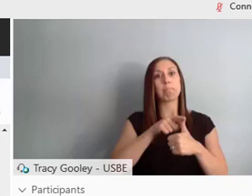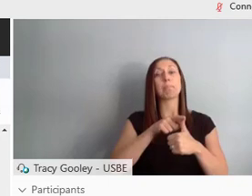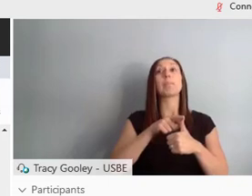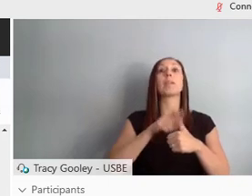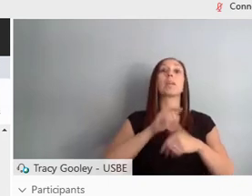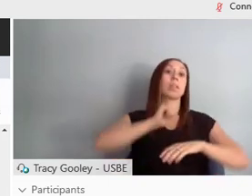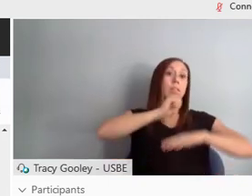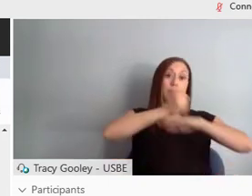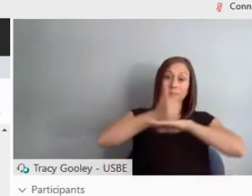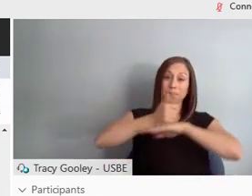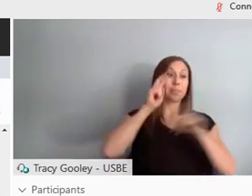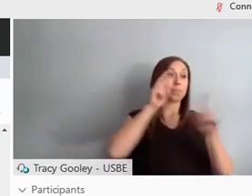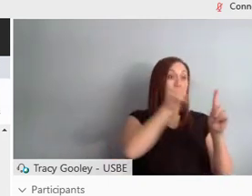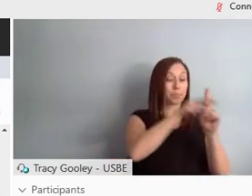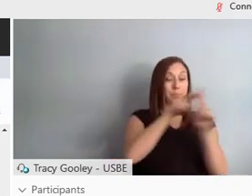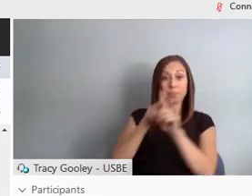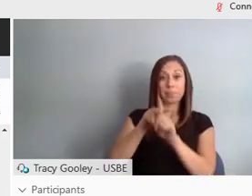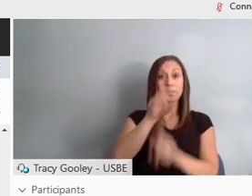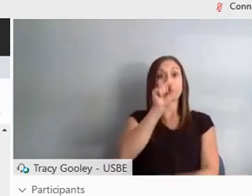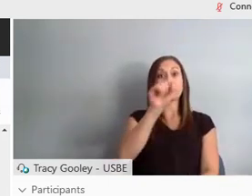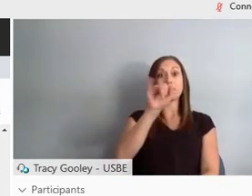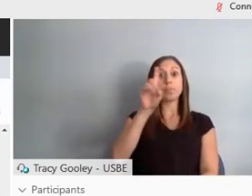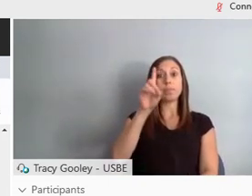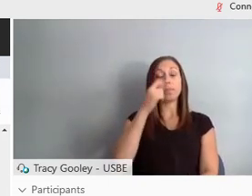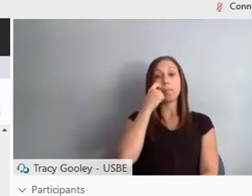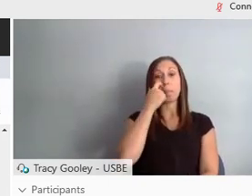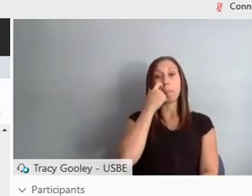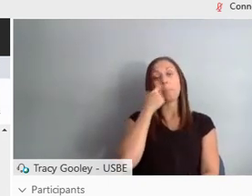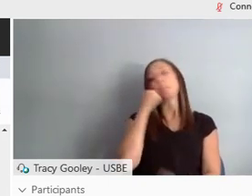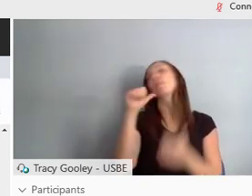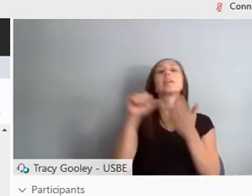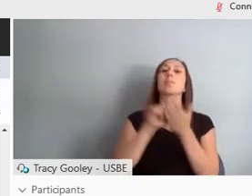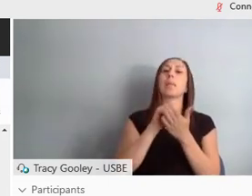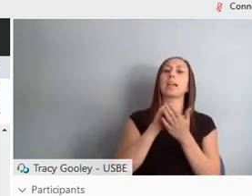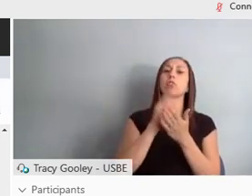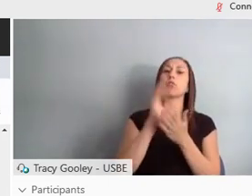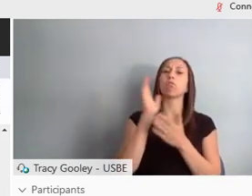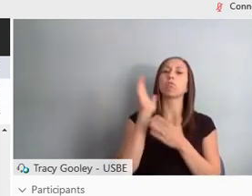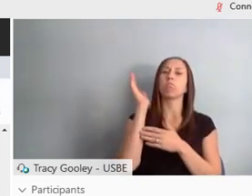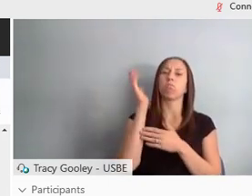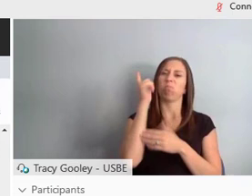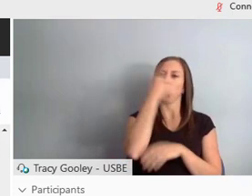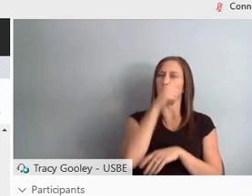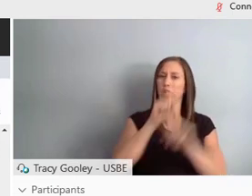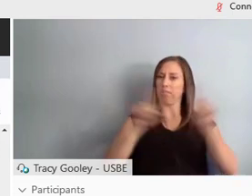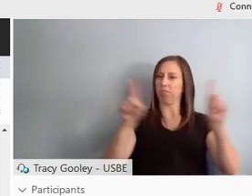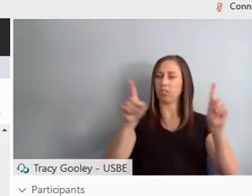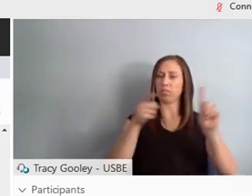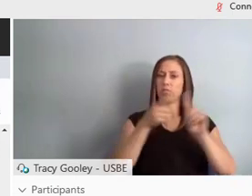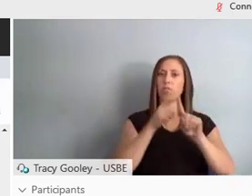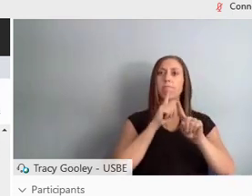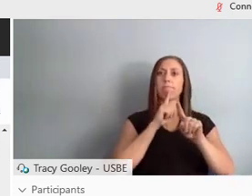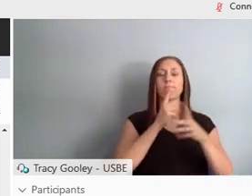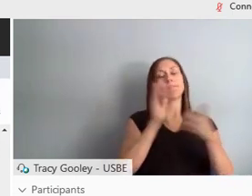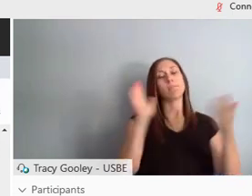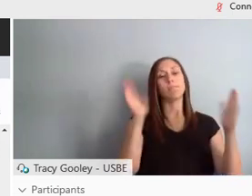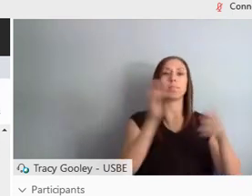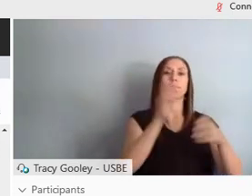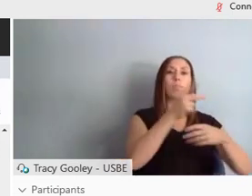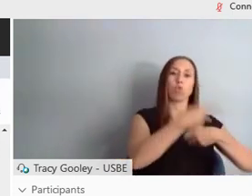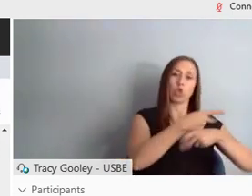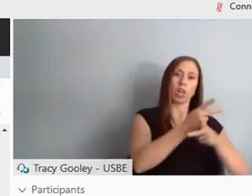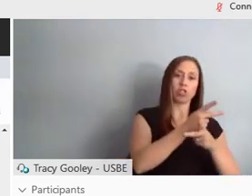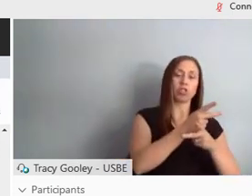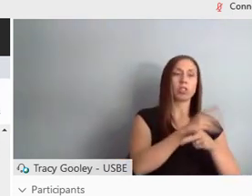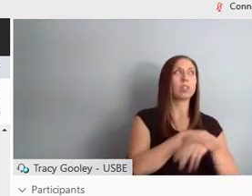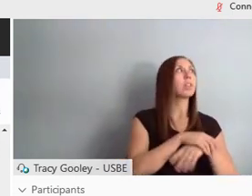get the SSID assigned, and this page is going to look slightly different when it's actually in the production